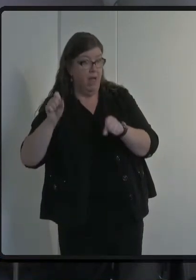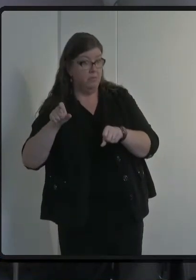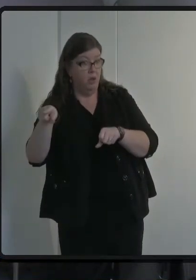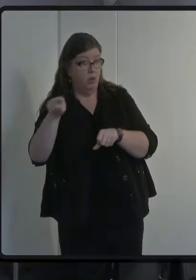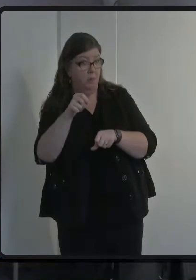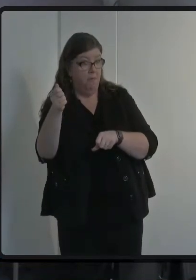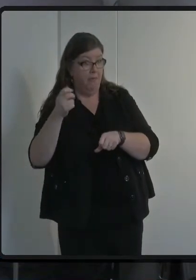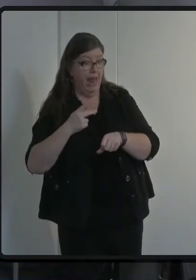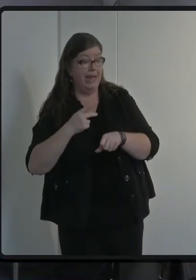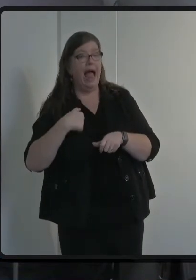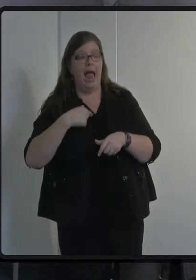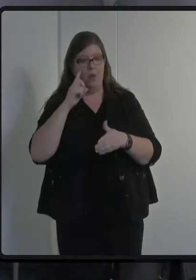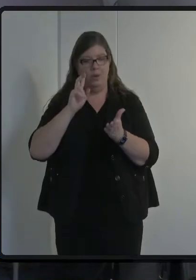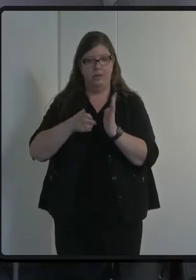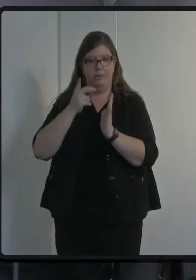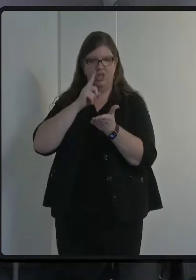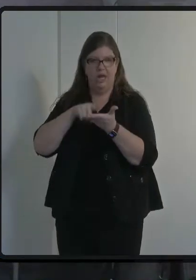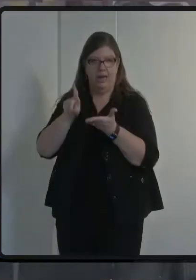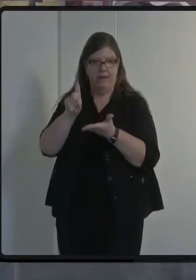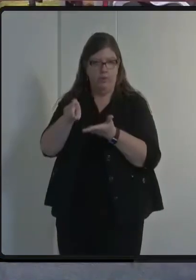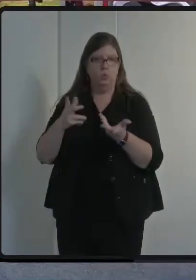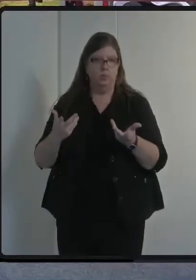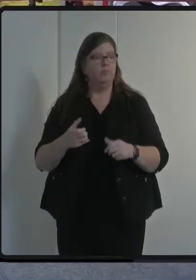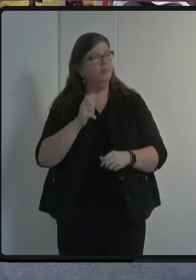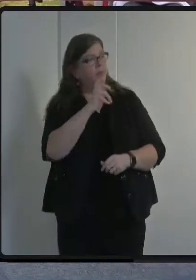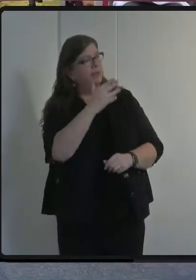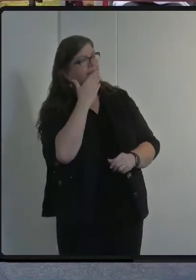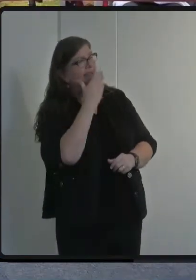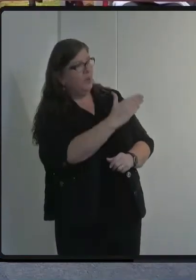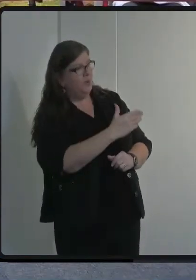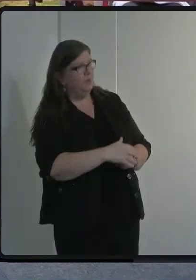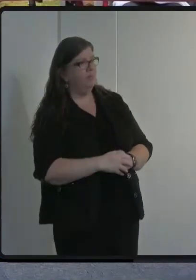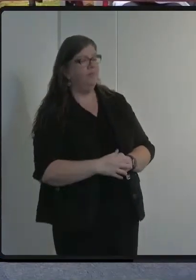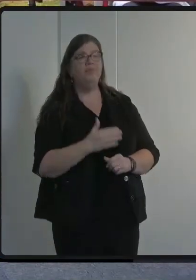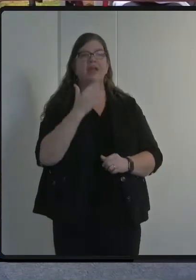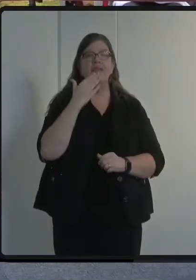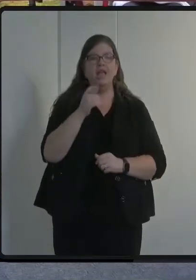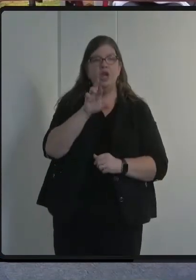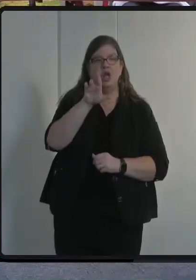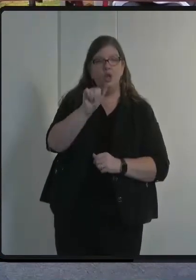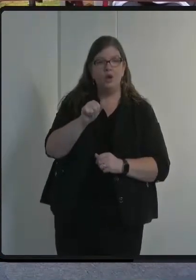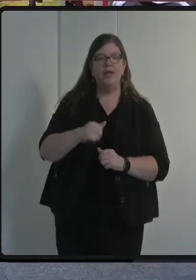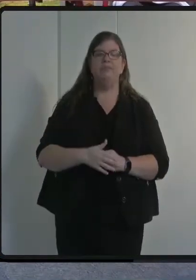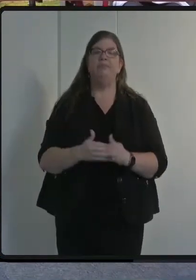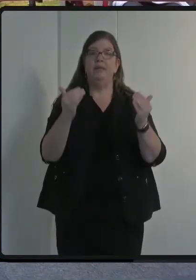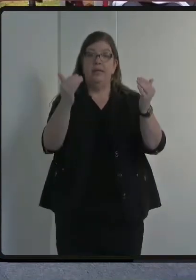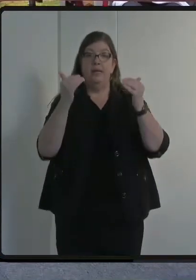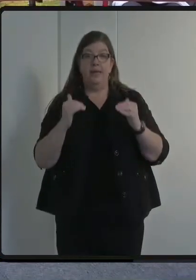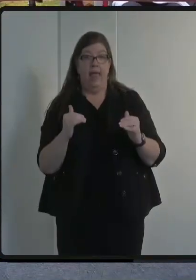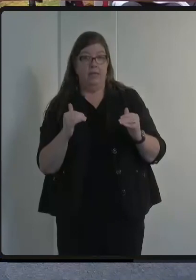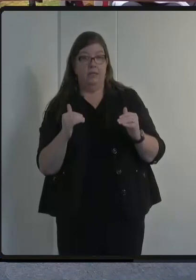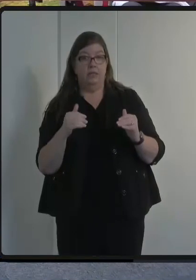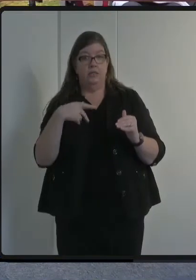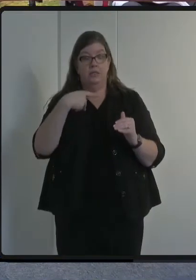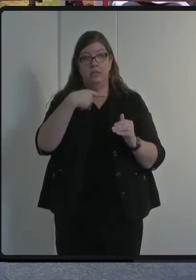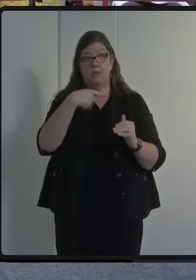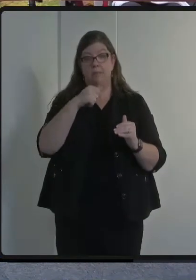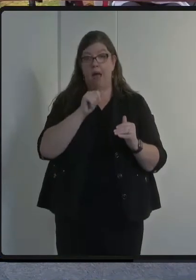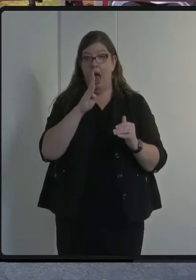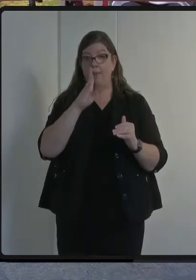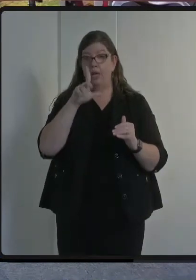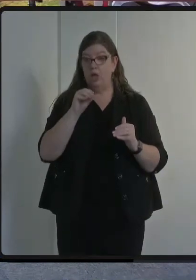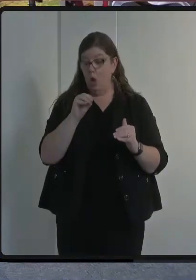But Okay. I will double check. Okay, all right, Thank you, Laura. Next up, we're going to Fabiola Navarrete